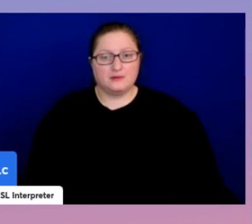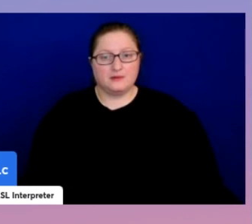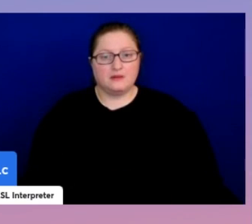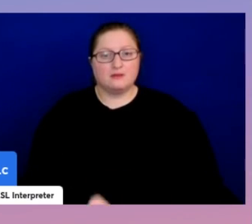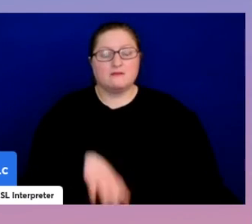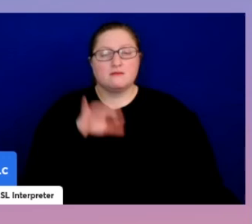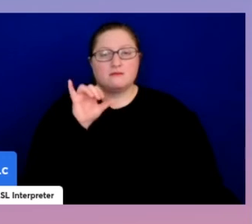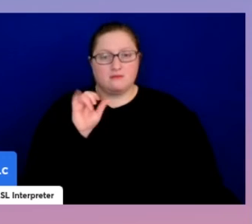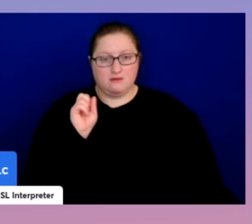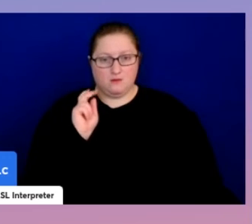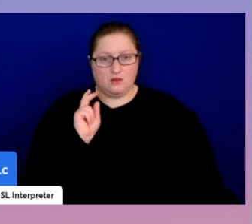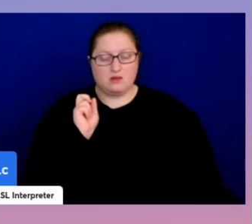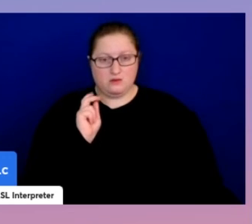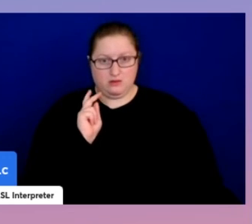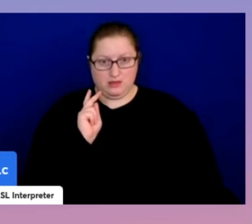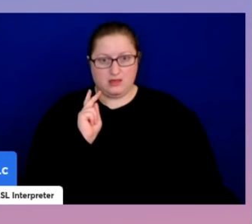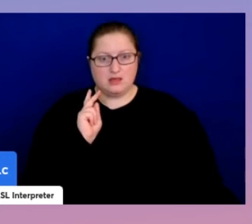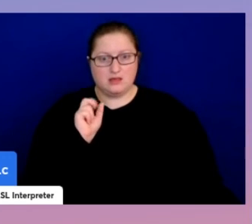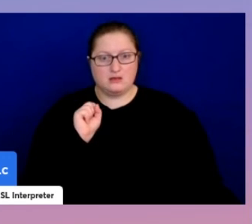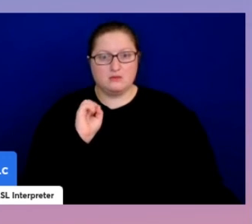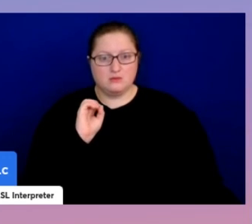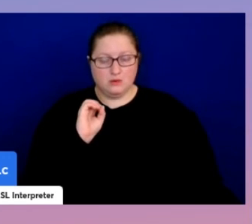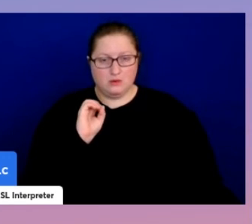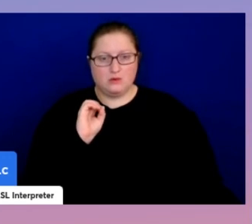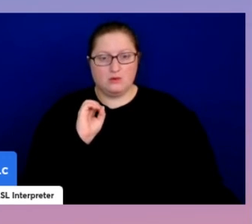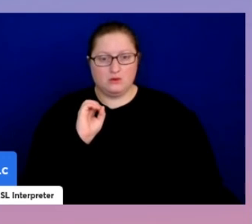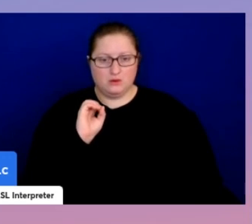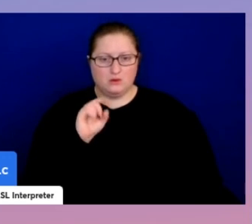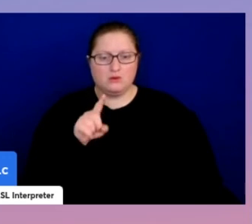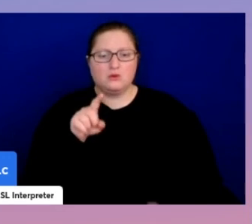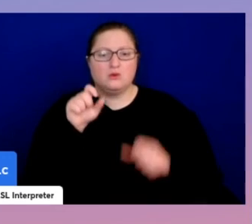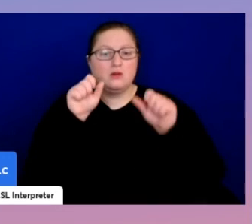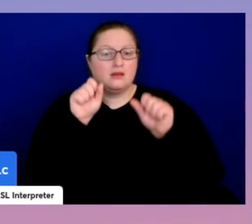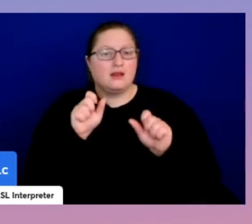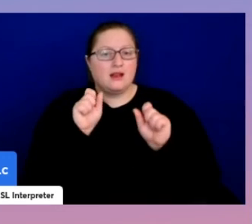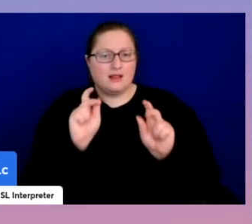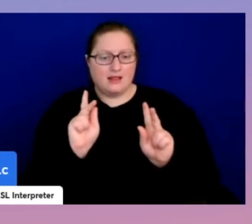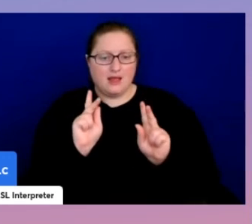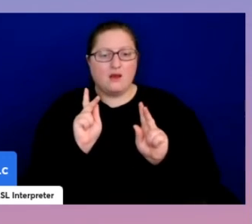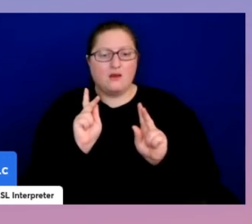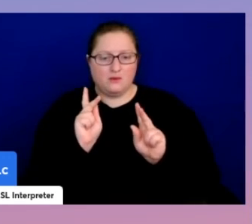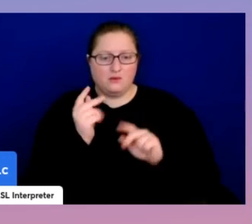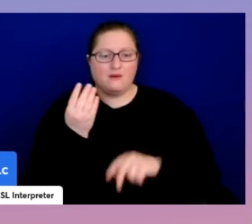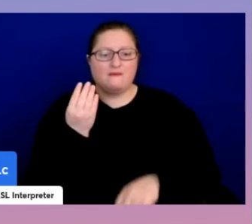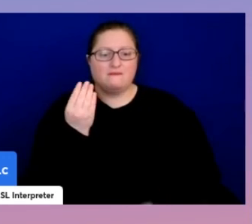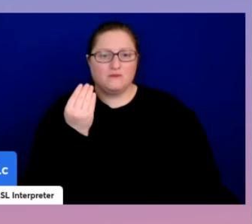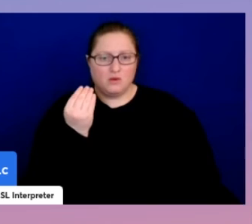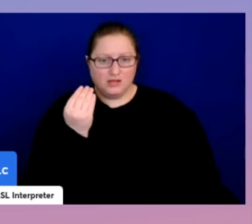okay, so you can allow for temporary. Yeah, this one that